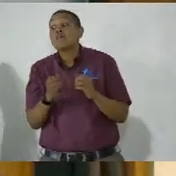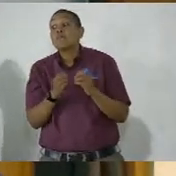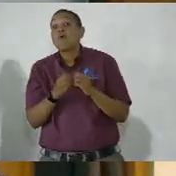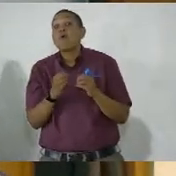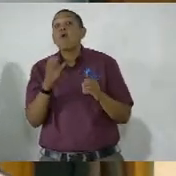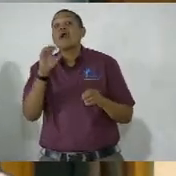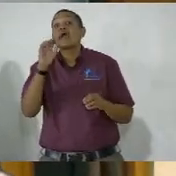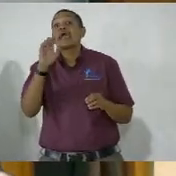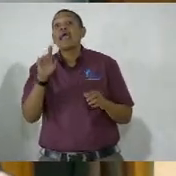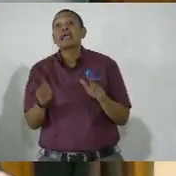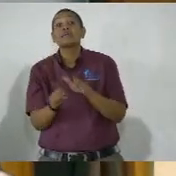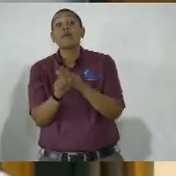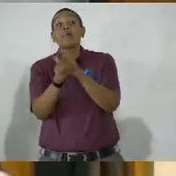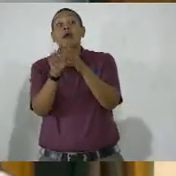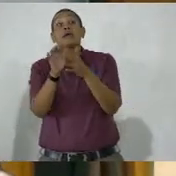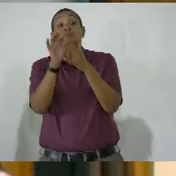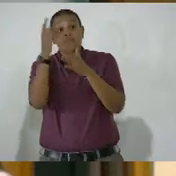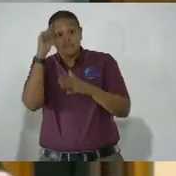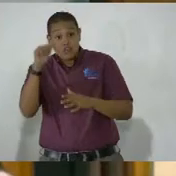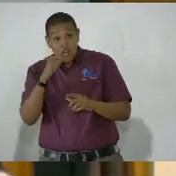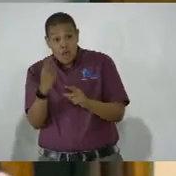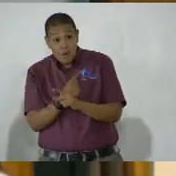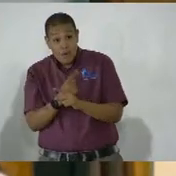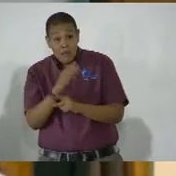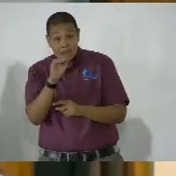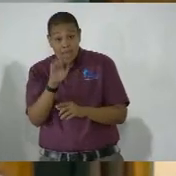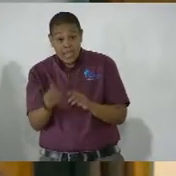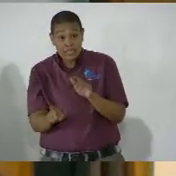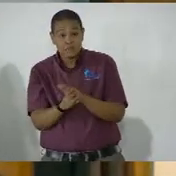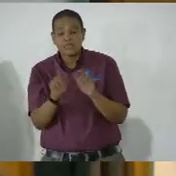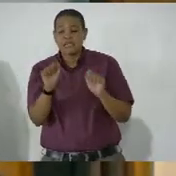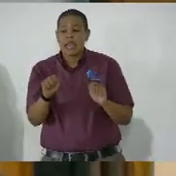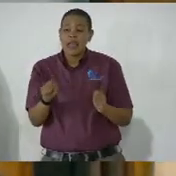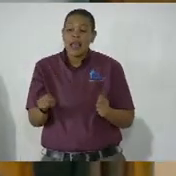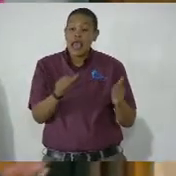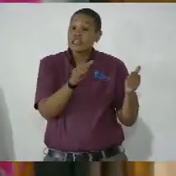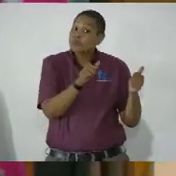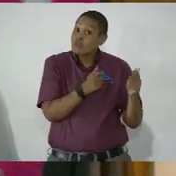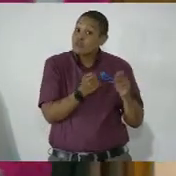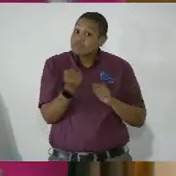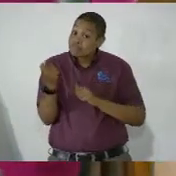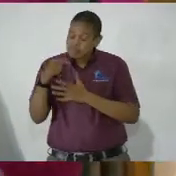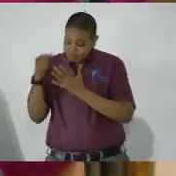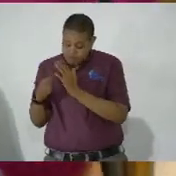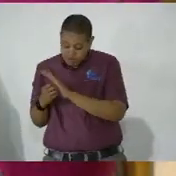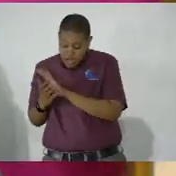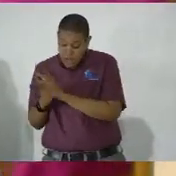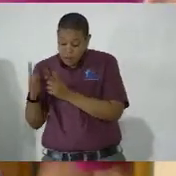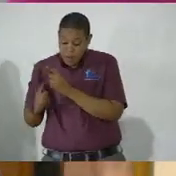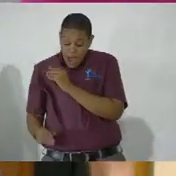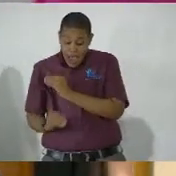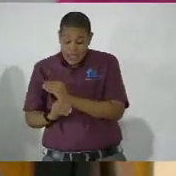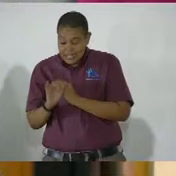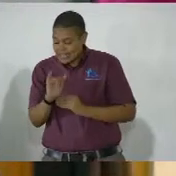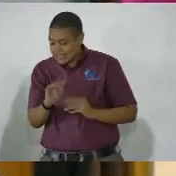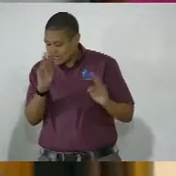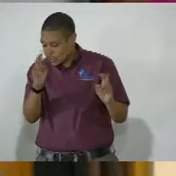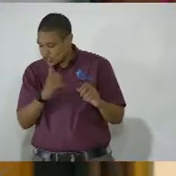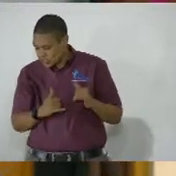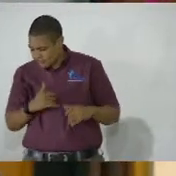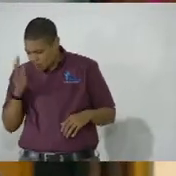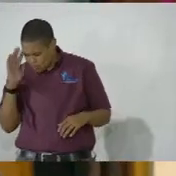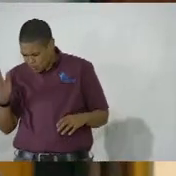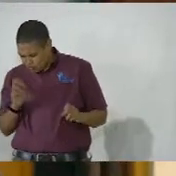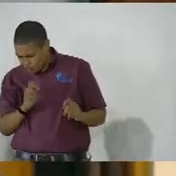cases, especially for inappropriate cases, can be expunged. And, Madam Speaker, that is a matter which I will